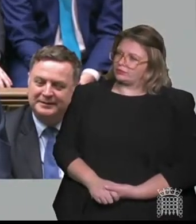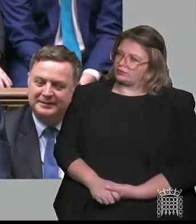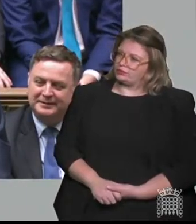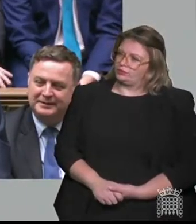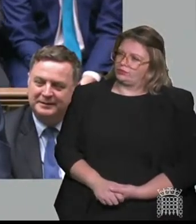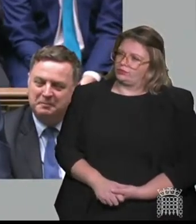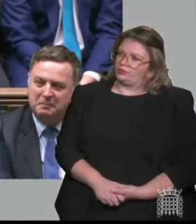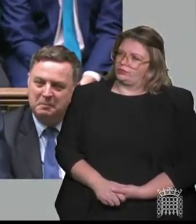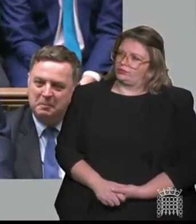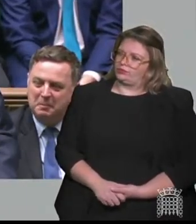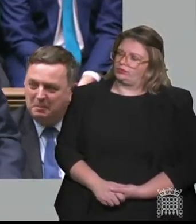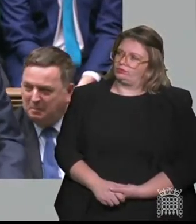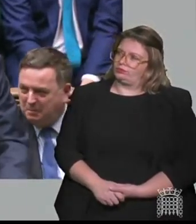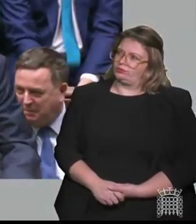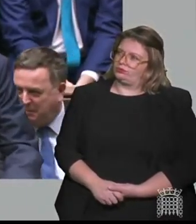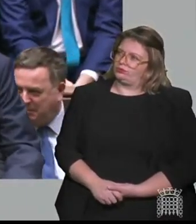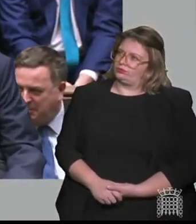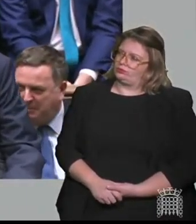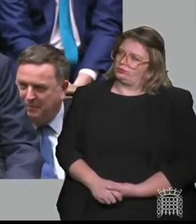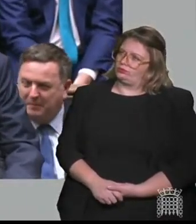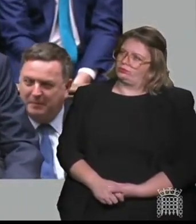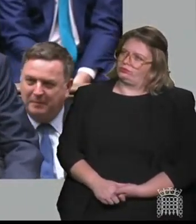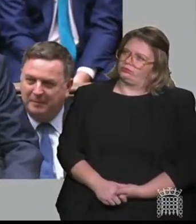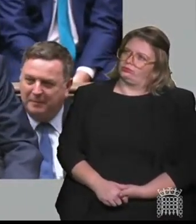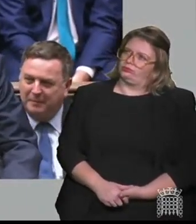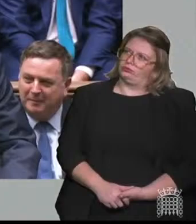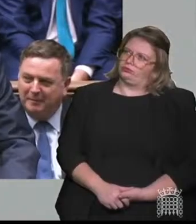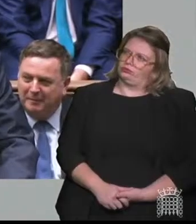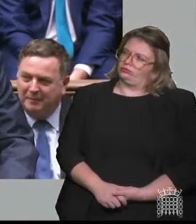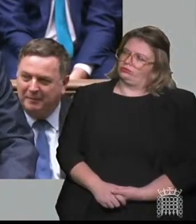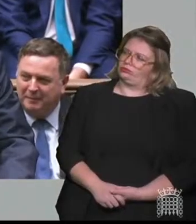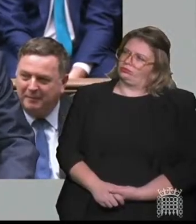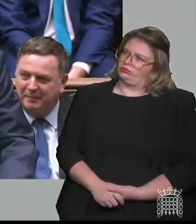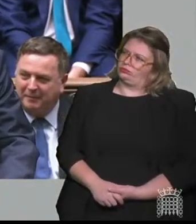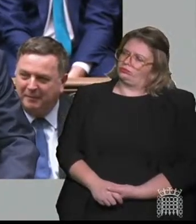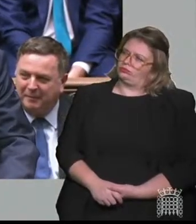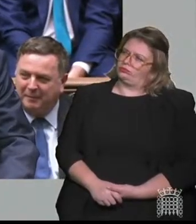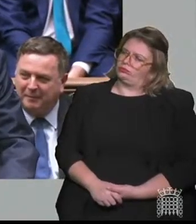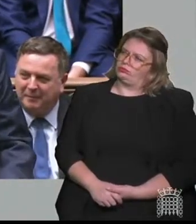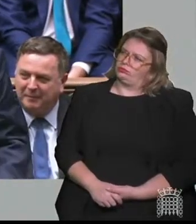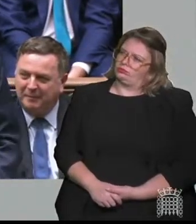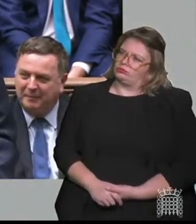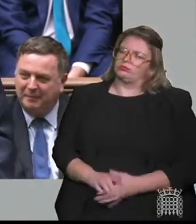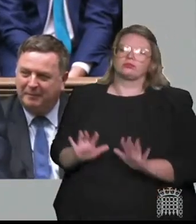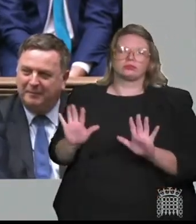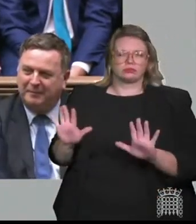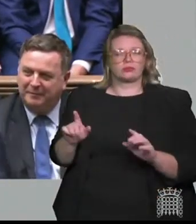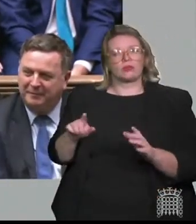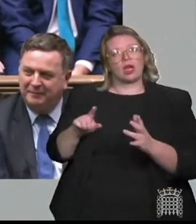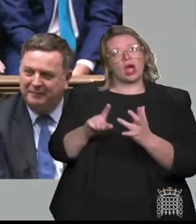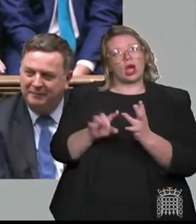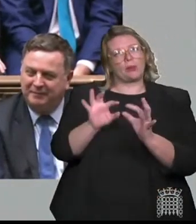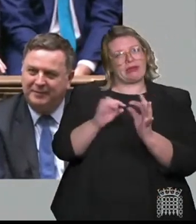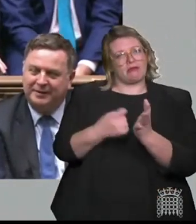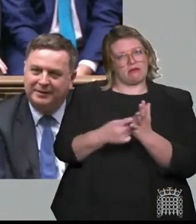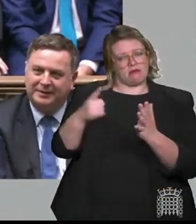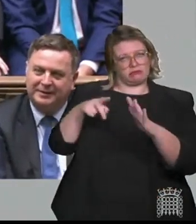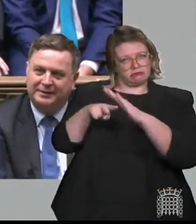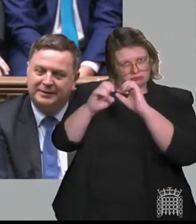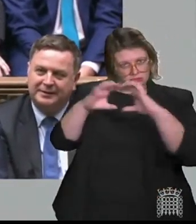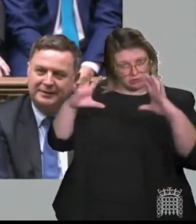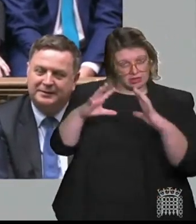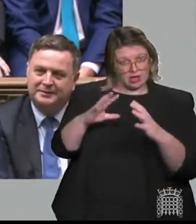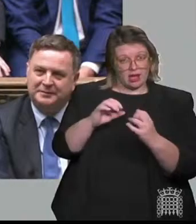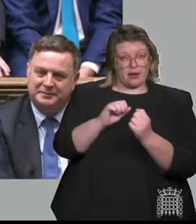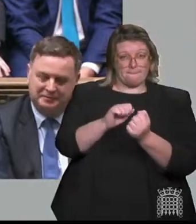And the numbers show the contrast. According to the OBR, borrowing is lower this year